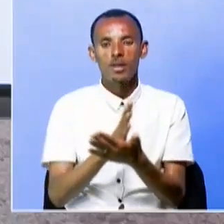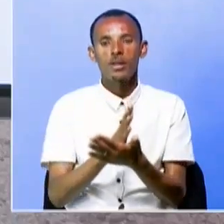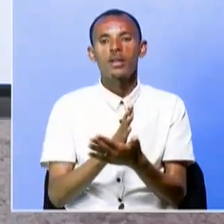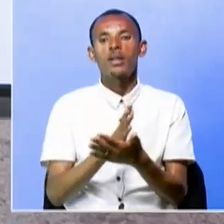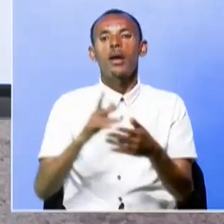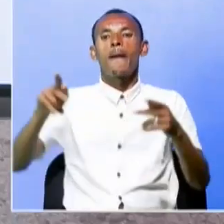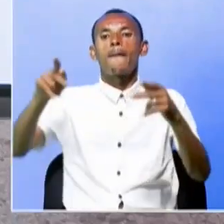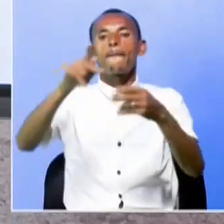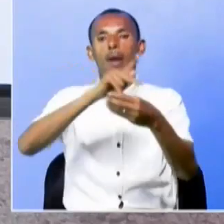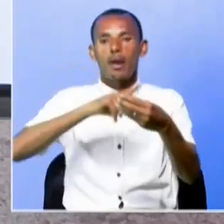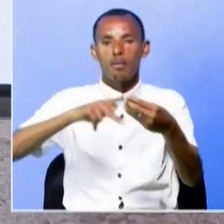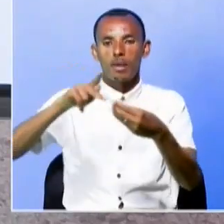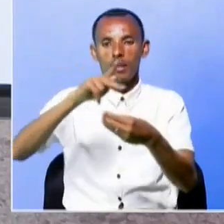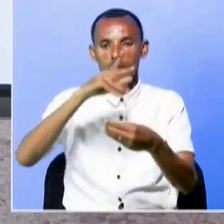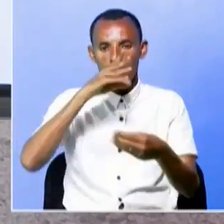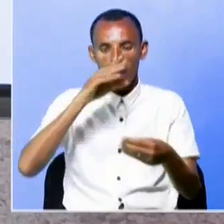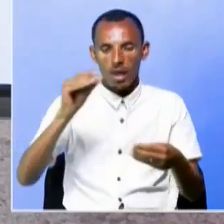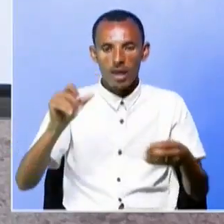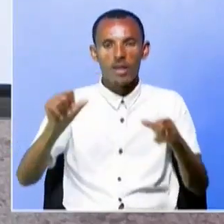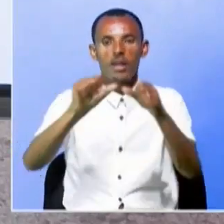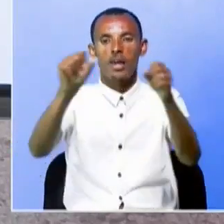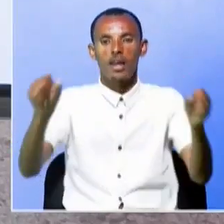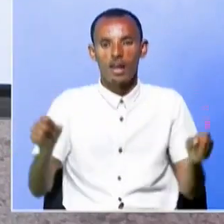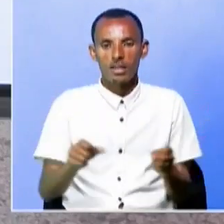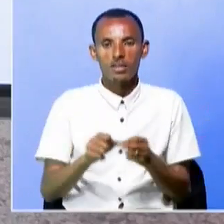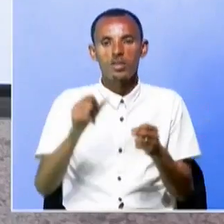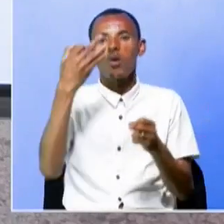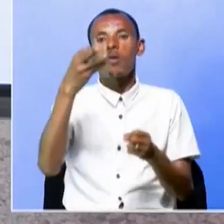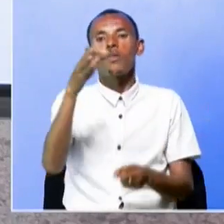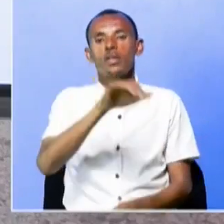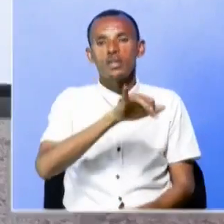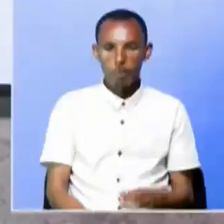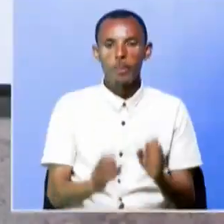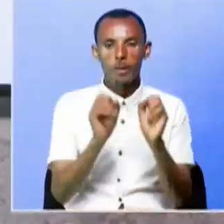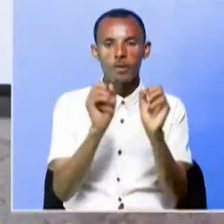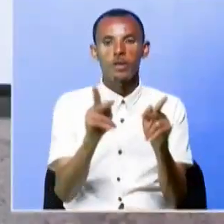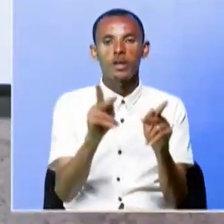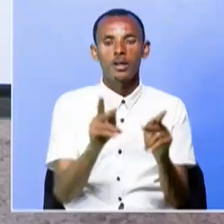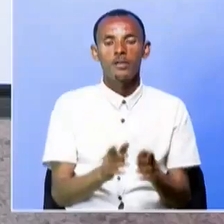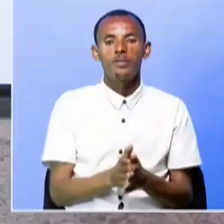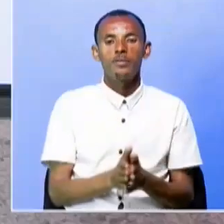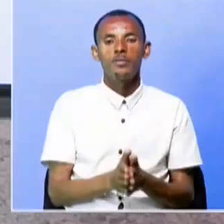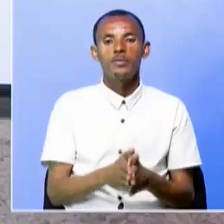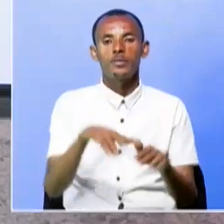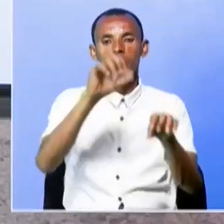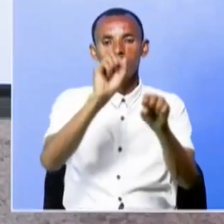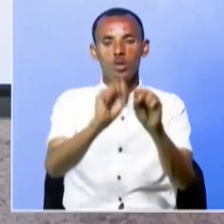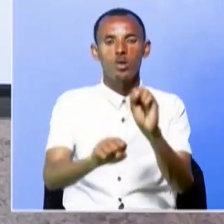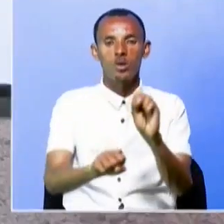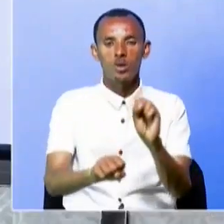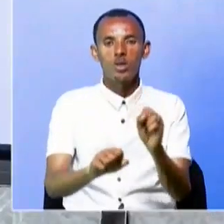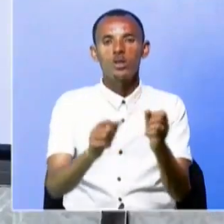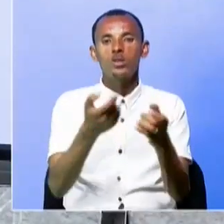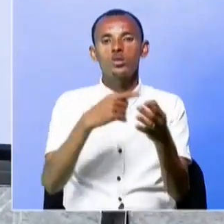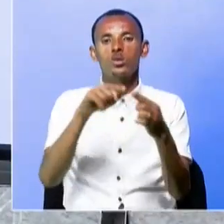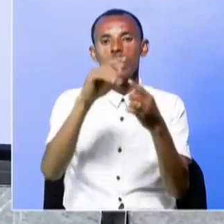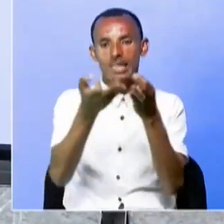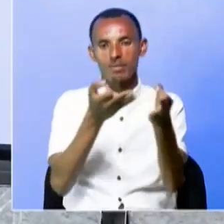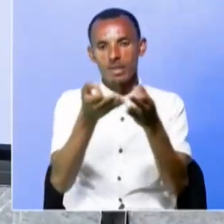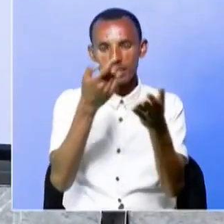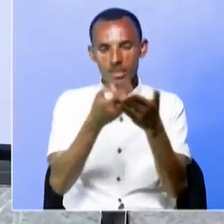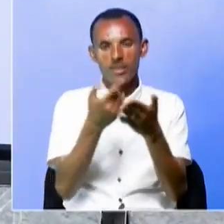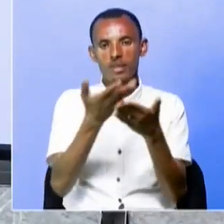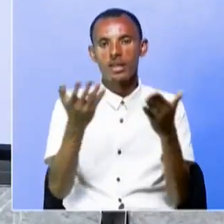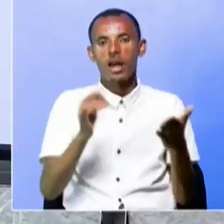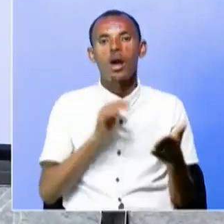the perimeters and areas of similar triangles. So to explain this thing, I will